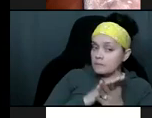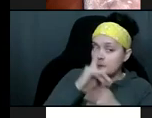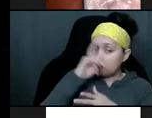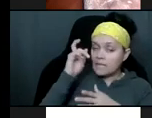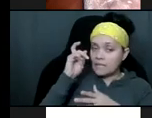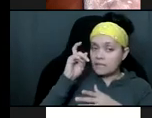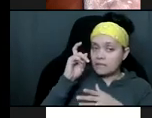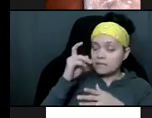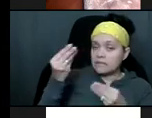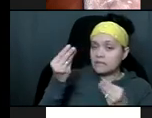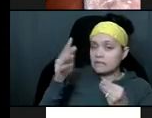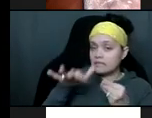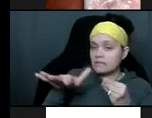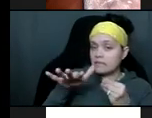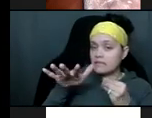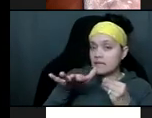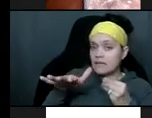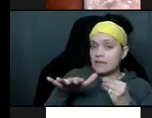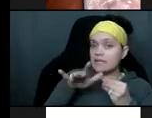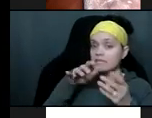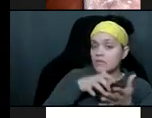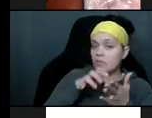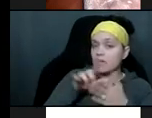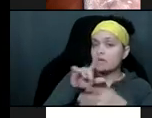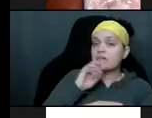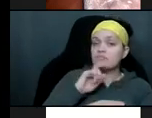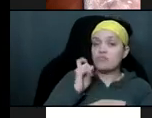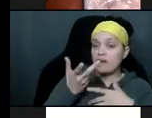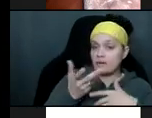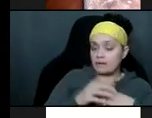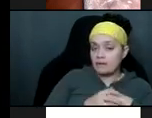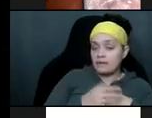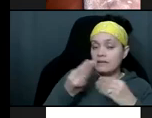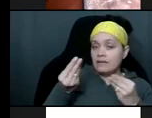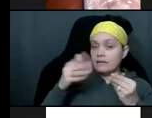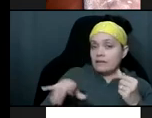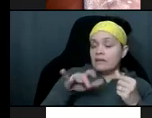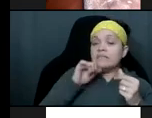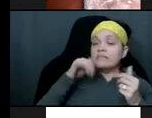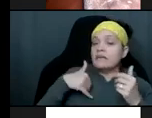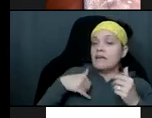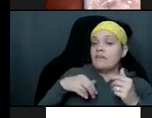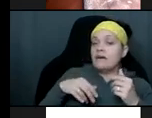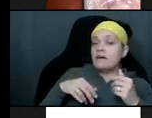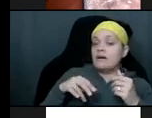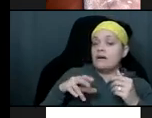of the land. The land is rugged and dry. The land does not have unlimited